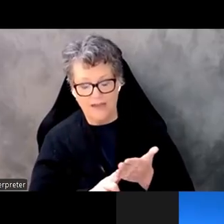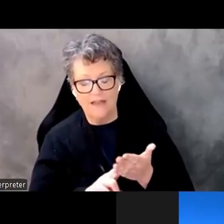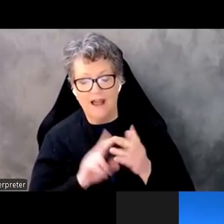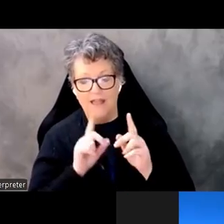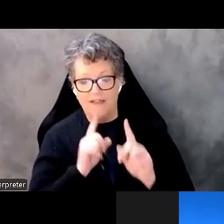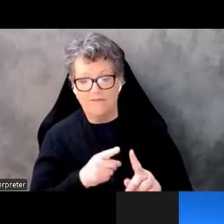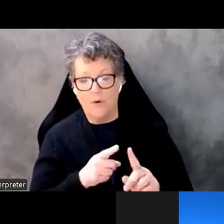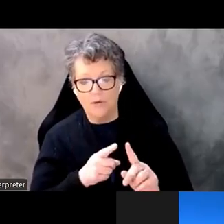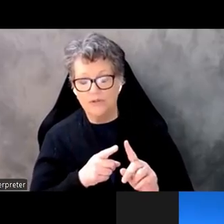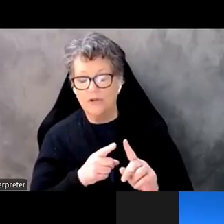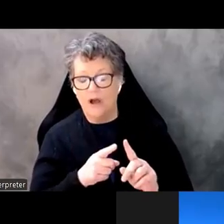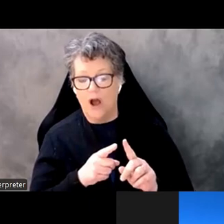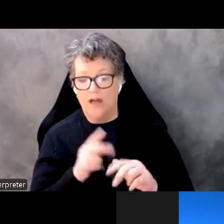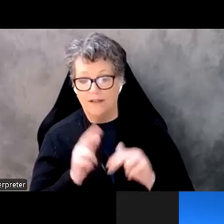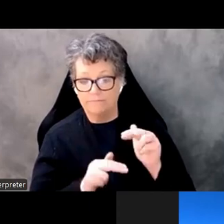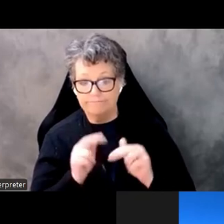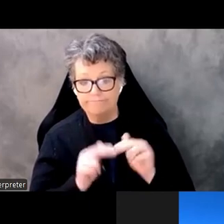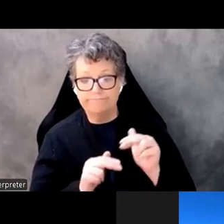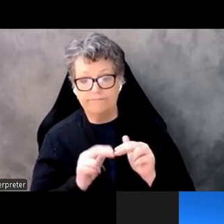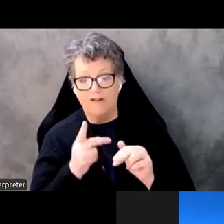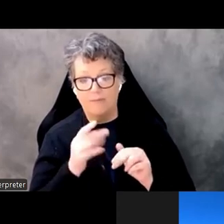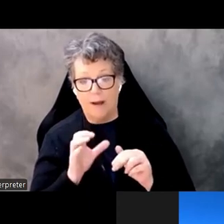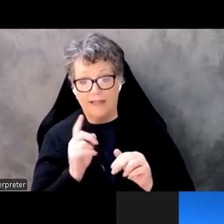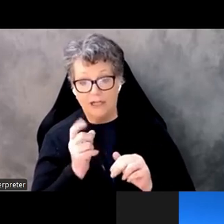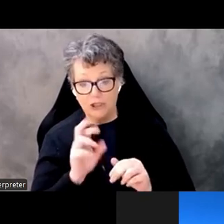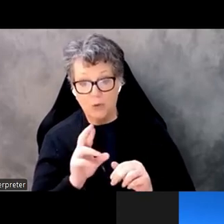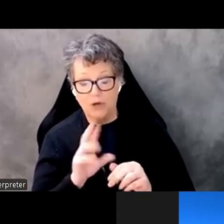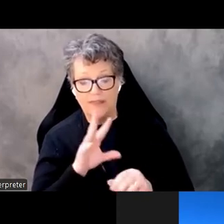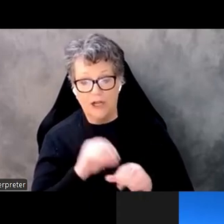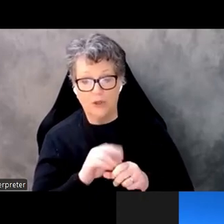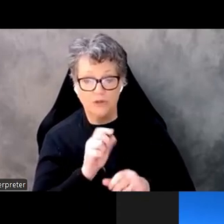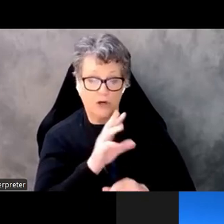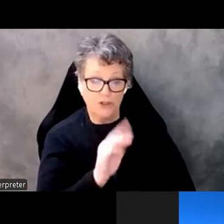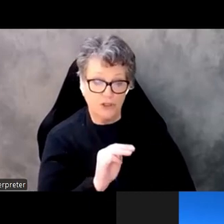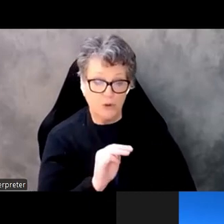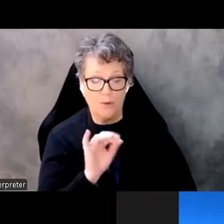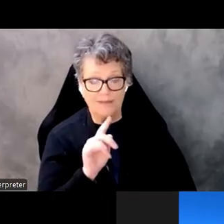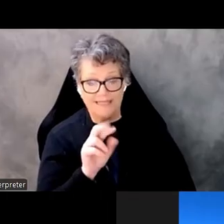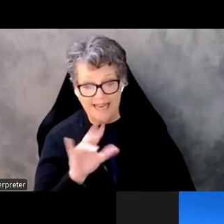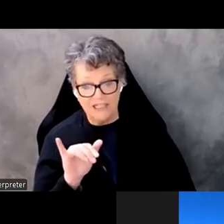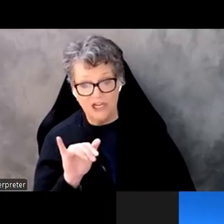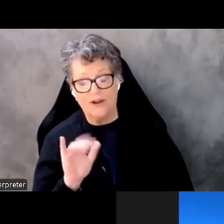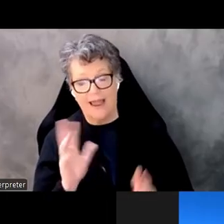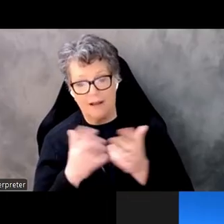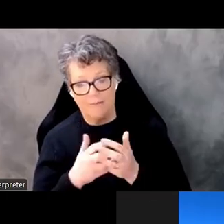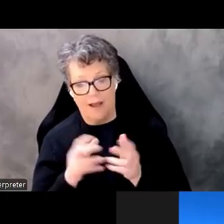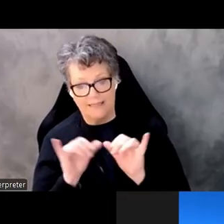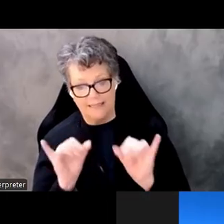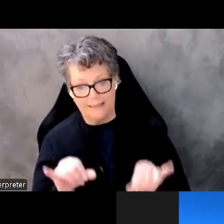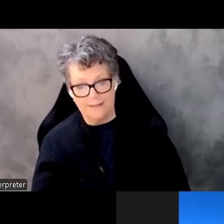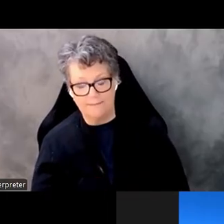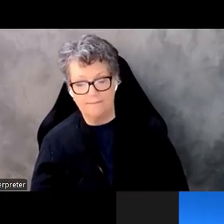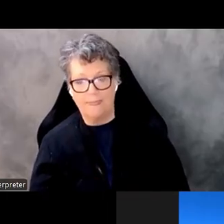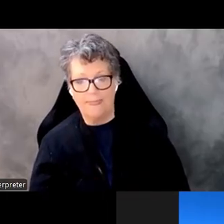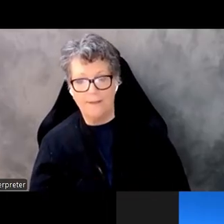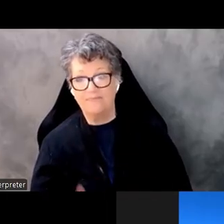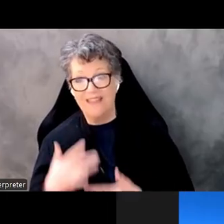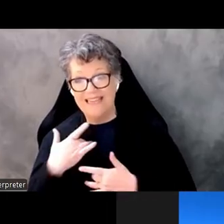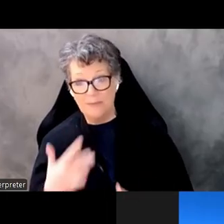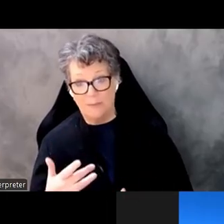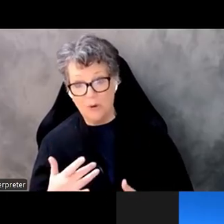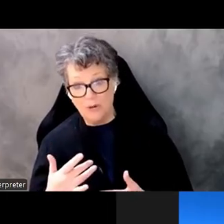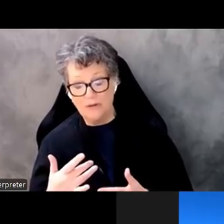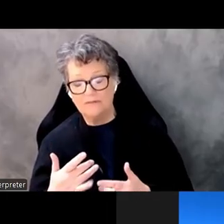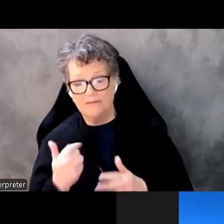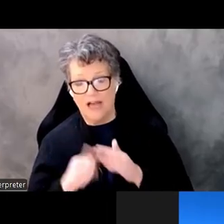on the reconstruction of public sewer systems, which includes our storm, our sanitary, and our combined systems. Typical sites issued